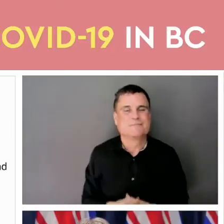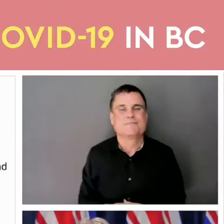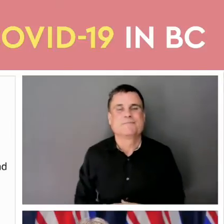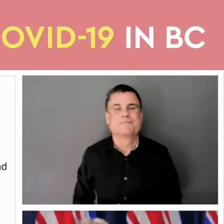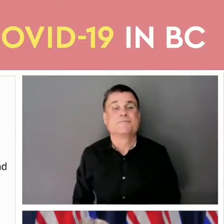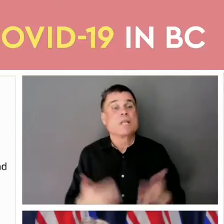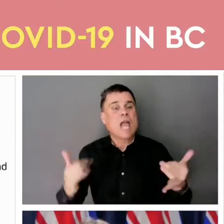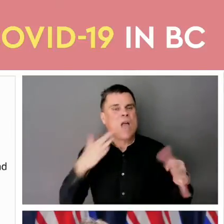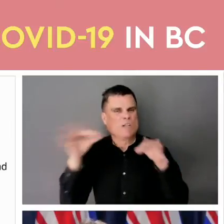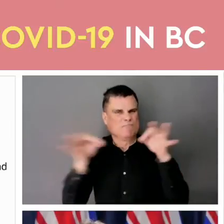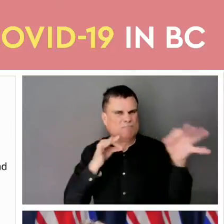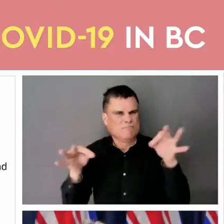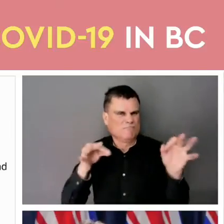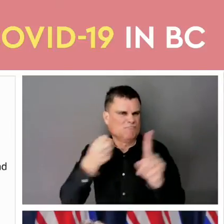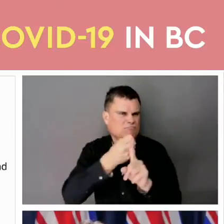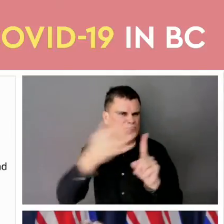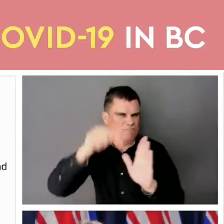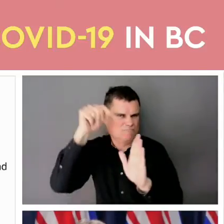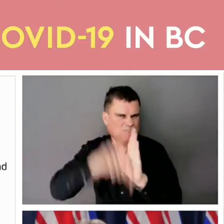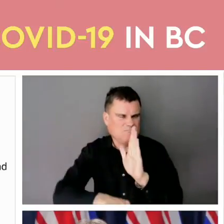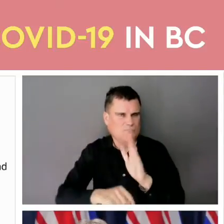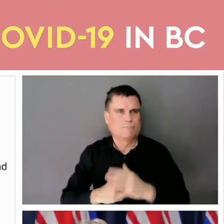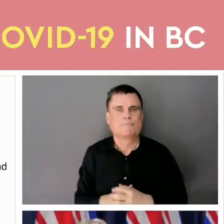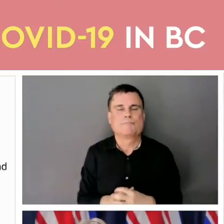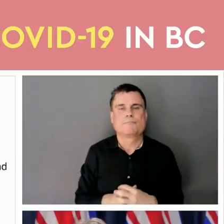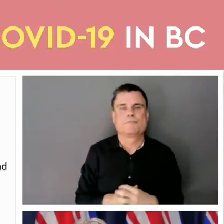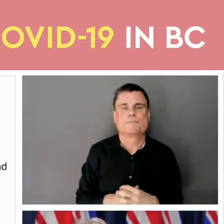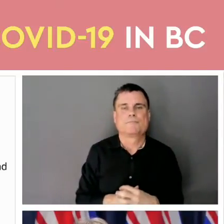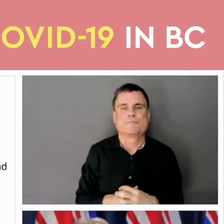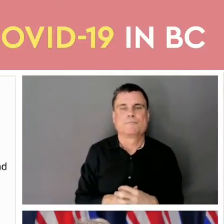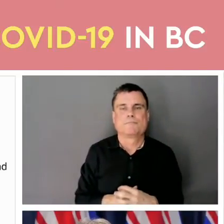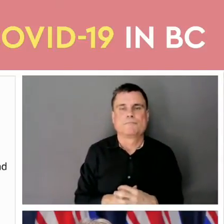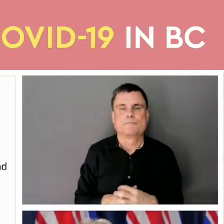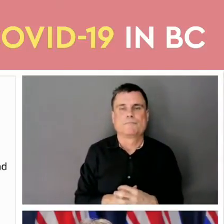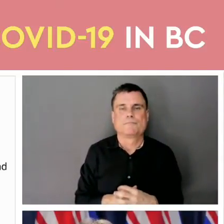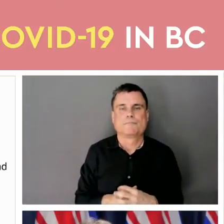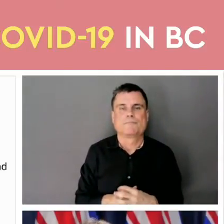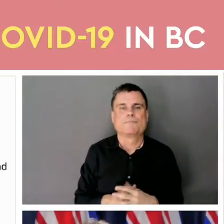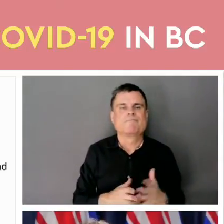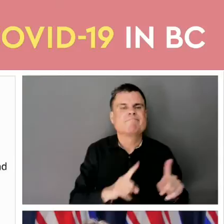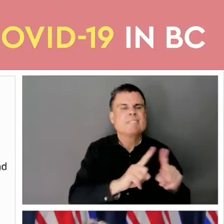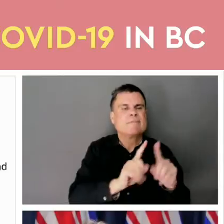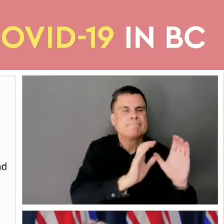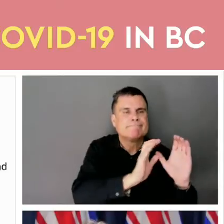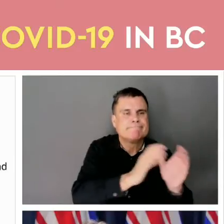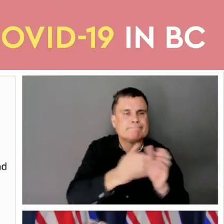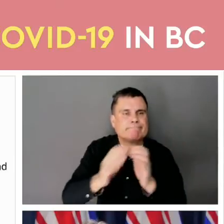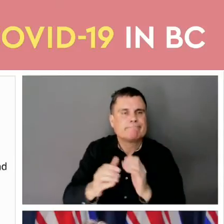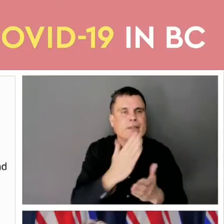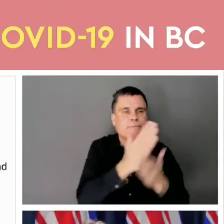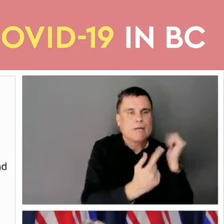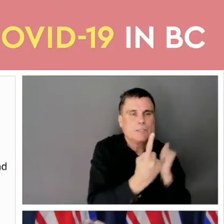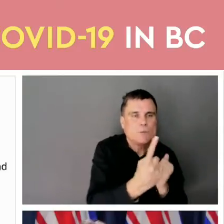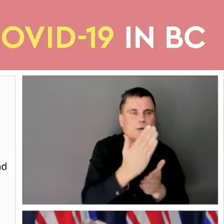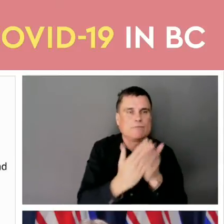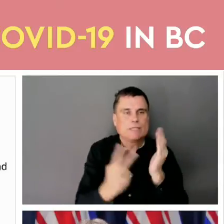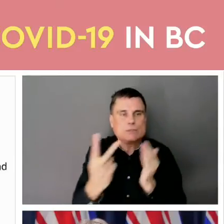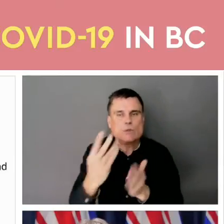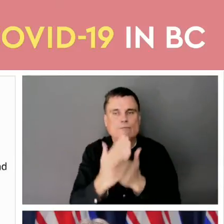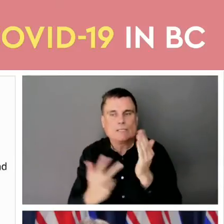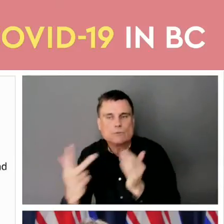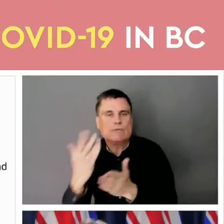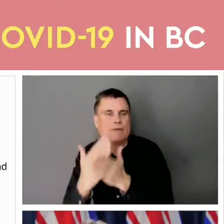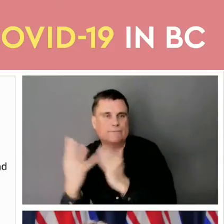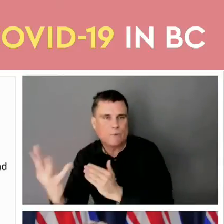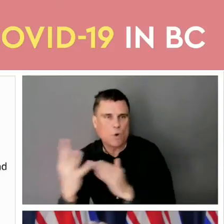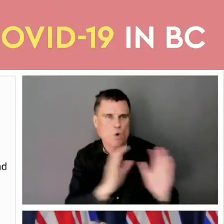detail about this high-level phase plan, and as I'll share with you, there will be more detail coming